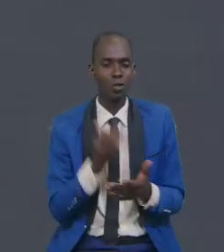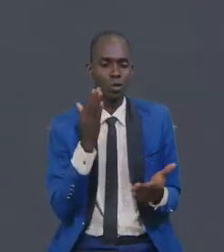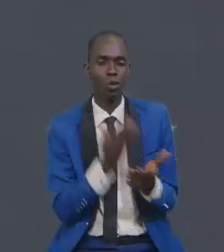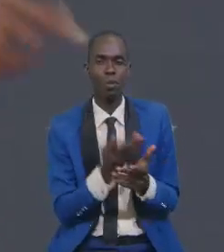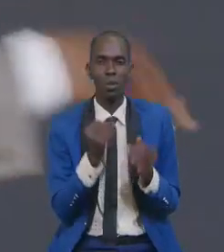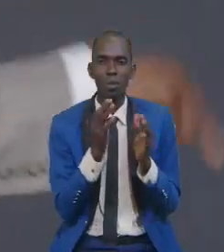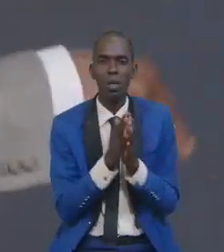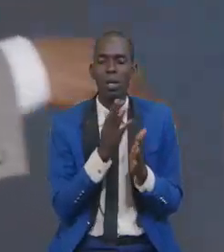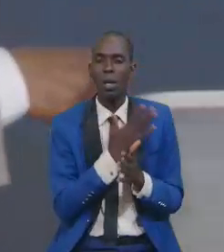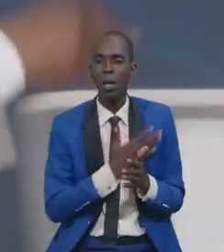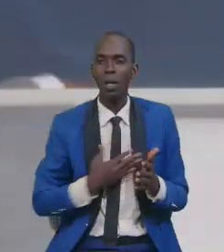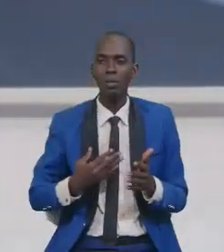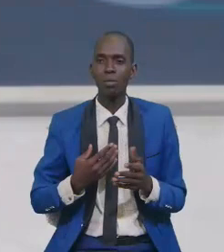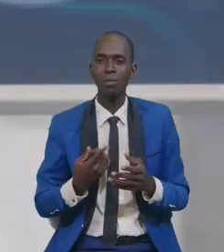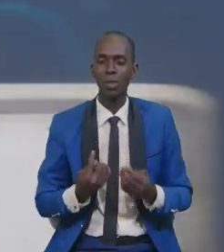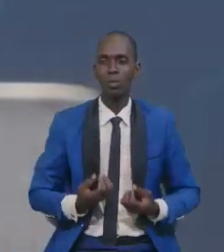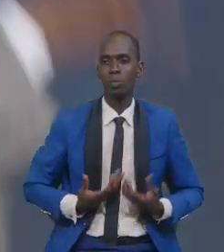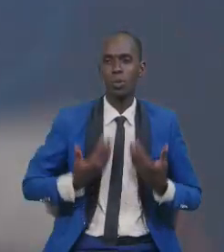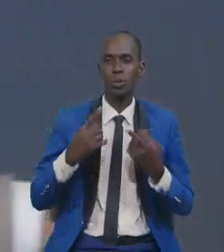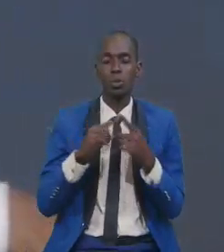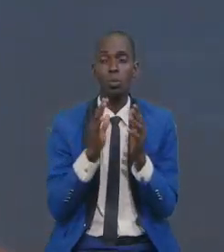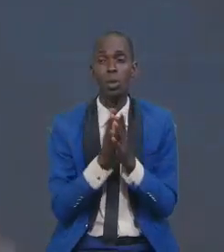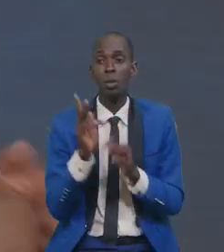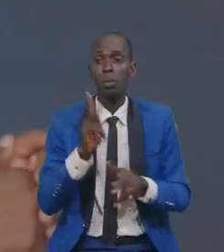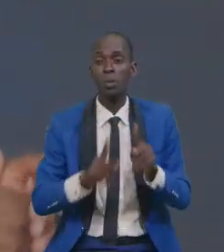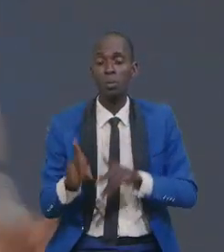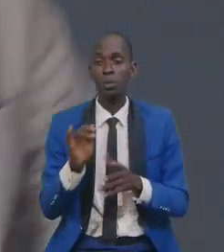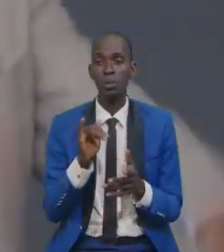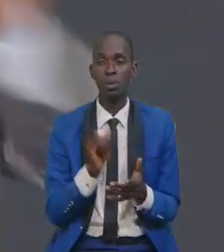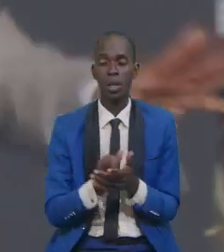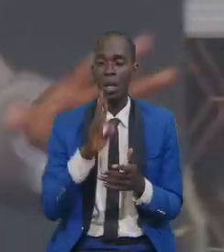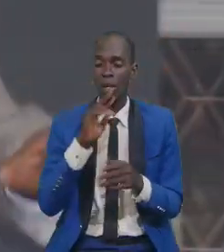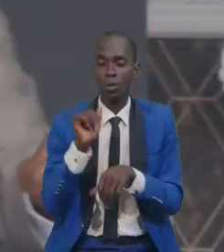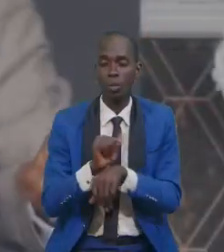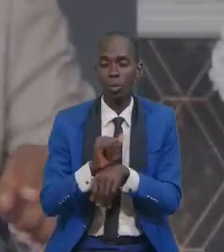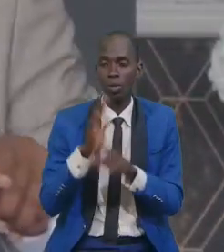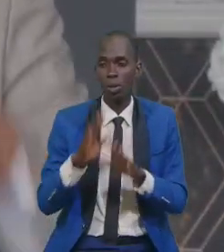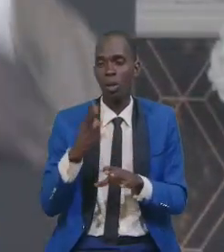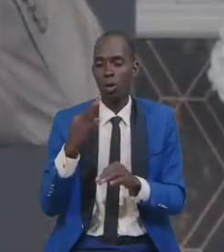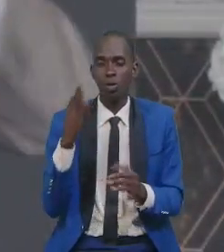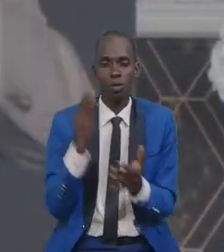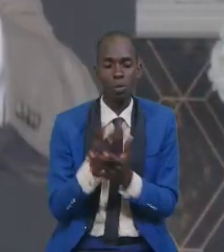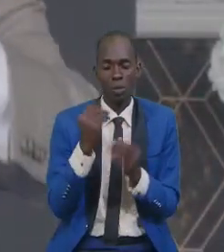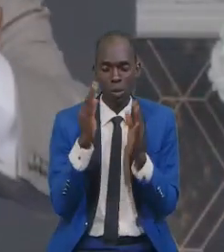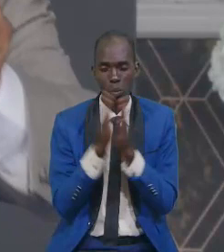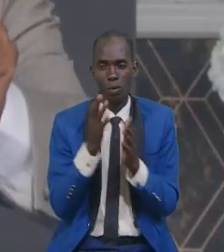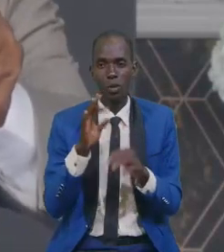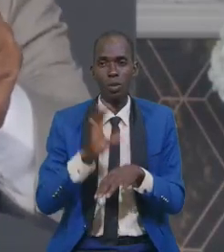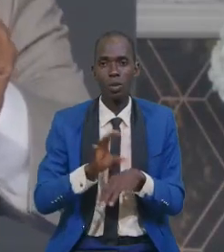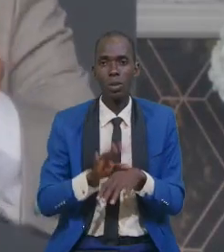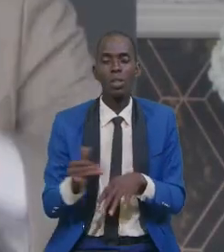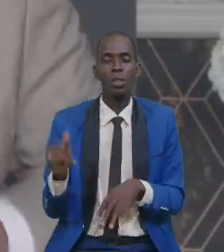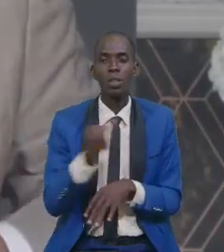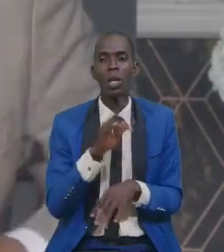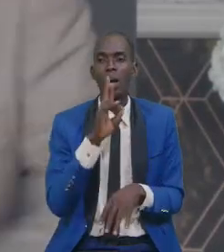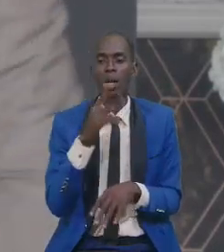to pray, those people who are the agents of stopping the prayer of the church, they are the destroyers of